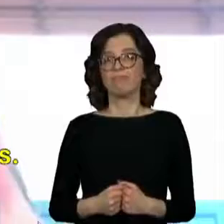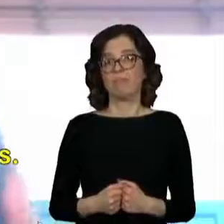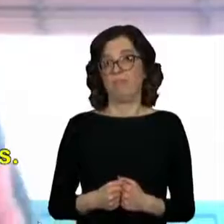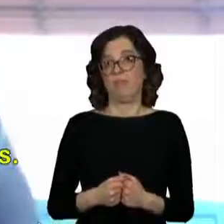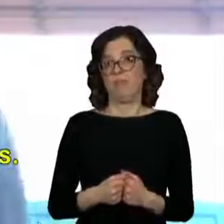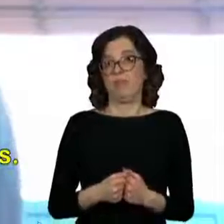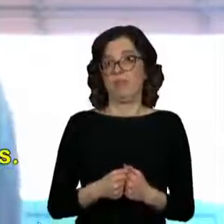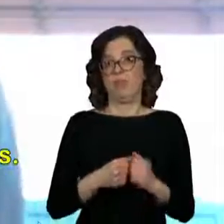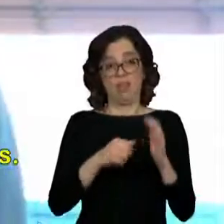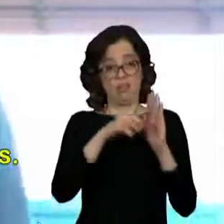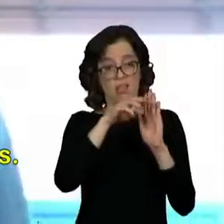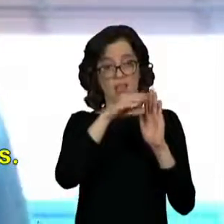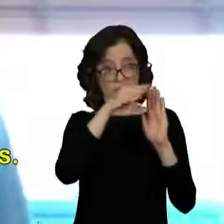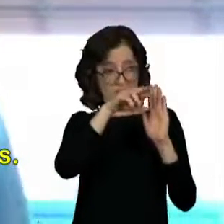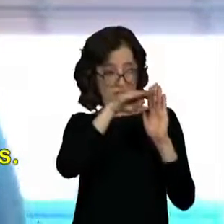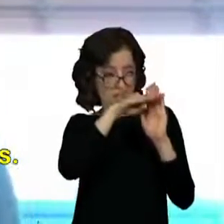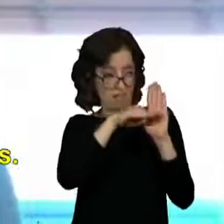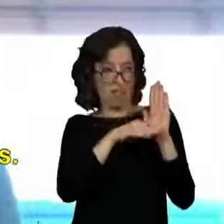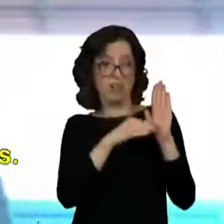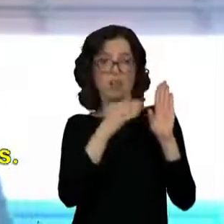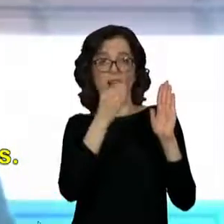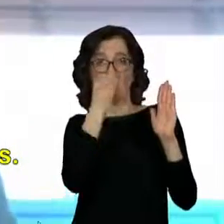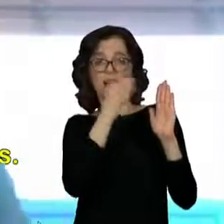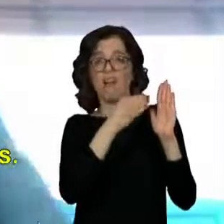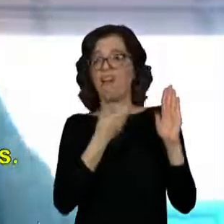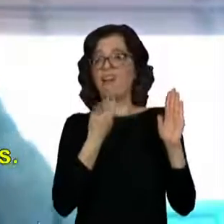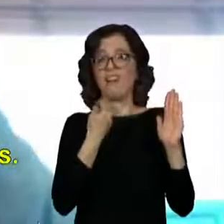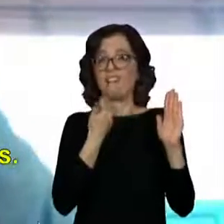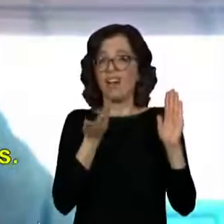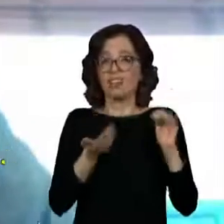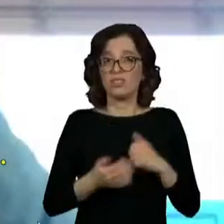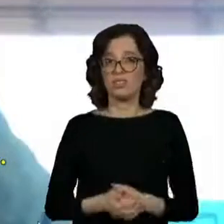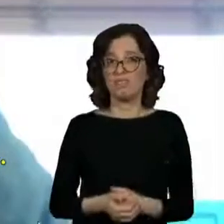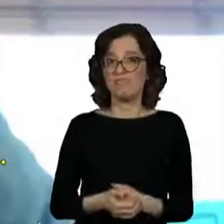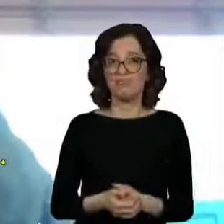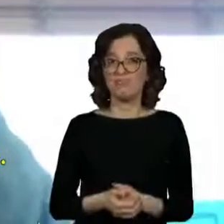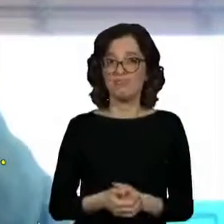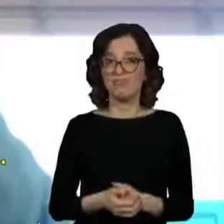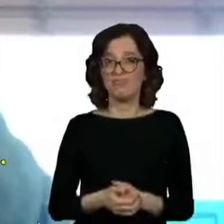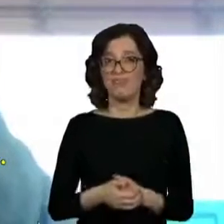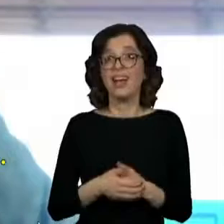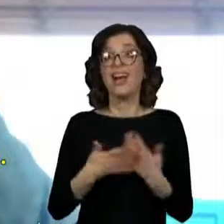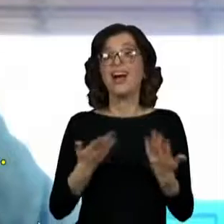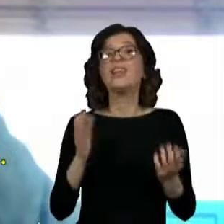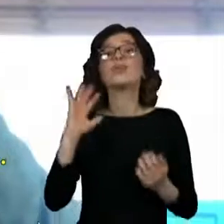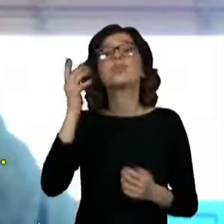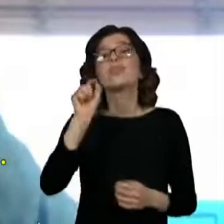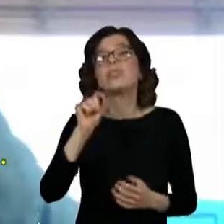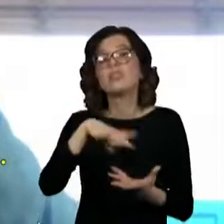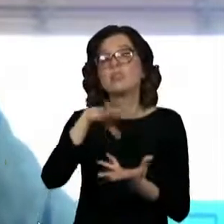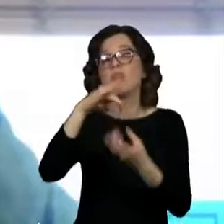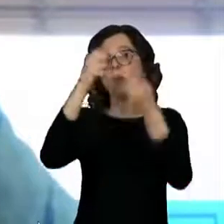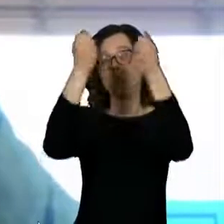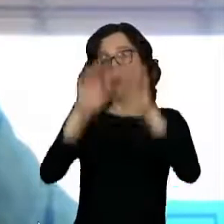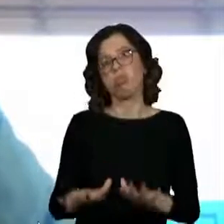distance themselves more and more, grow more and more willing to abandon the rules, and then democracy falls apart.